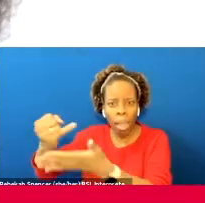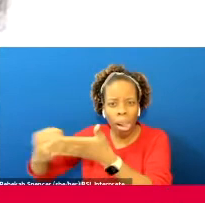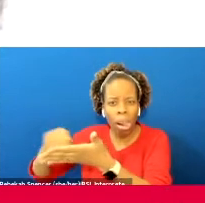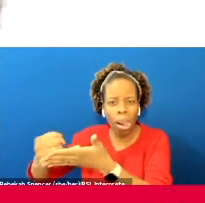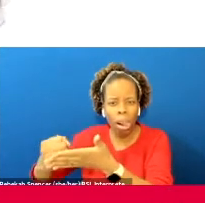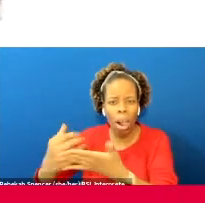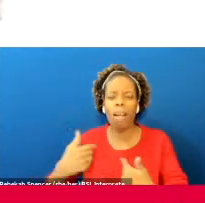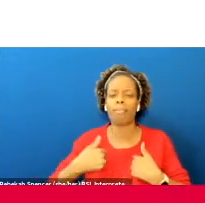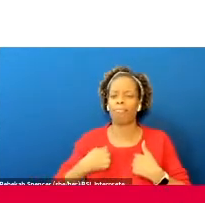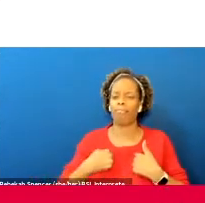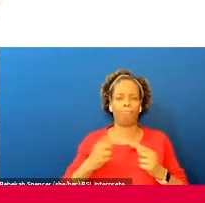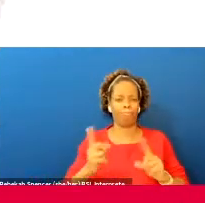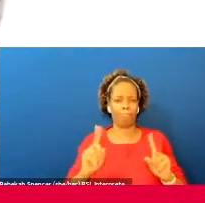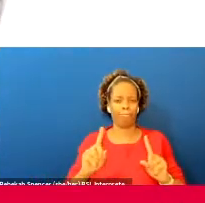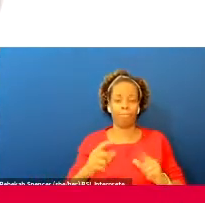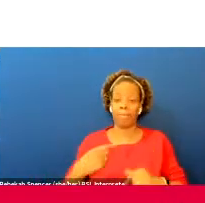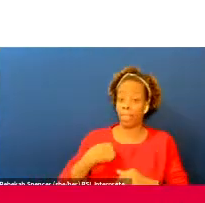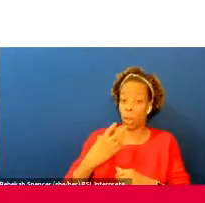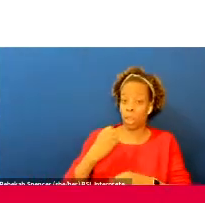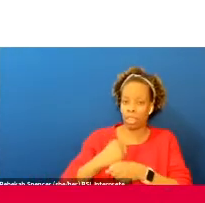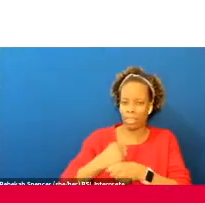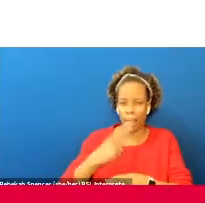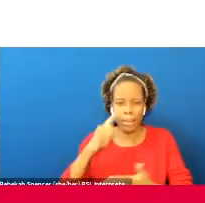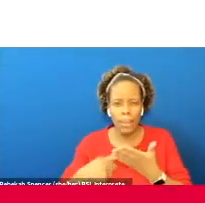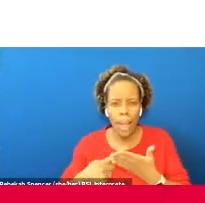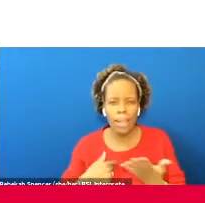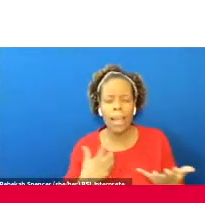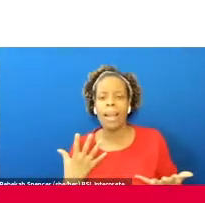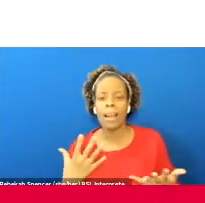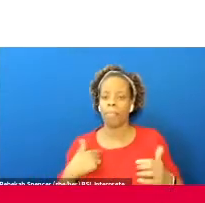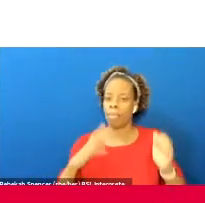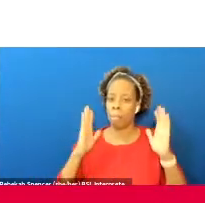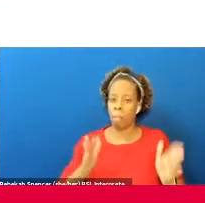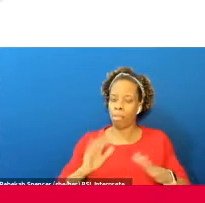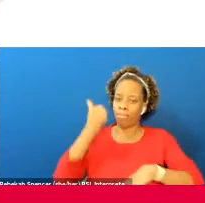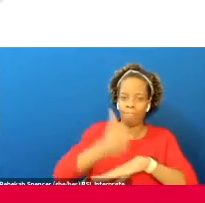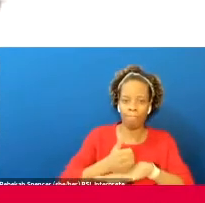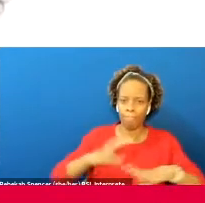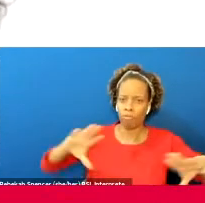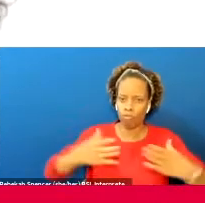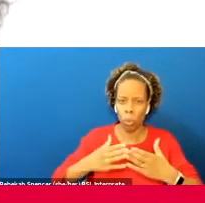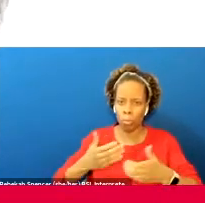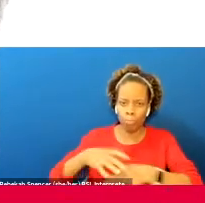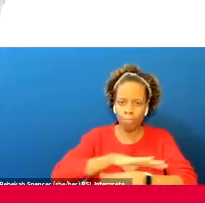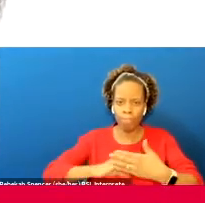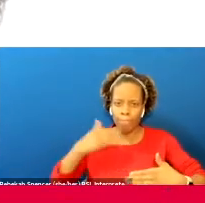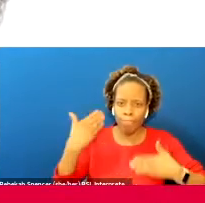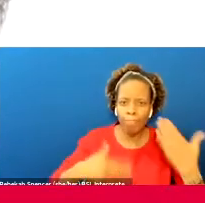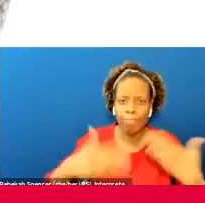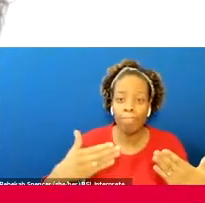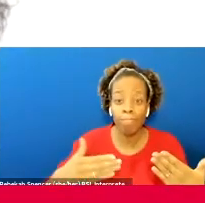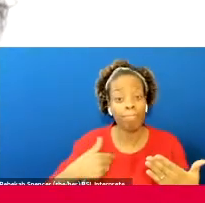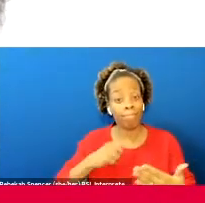Jensella and I figured we needed education and more of it as a community in order to create a space